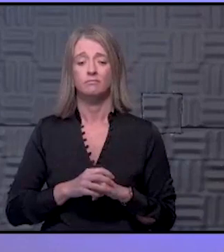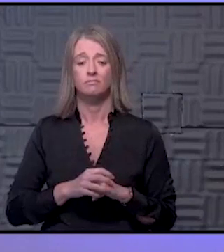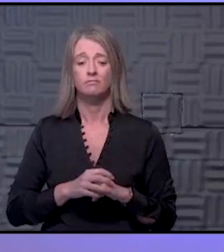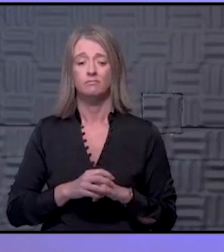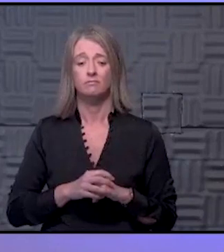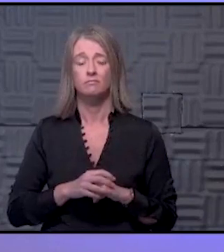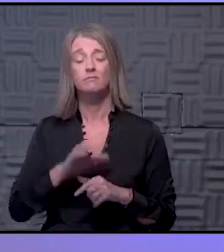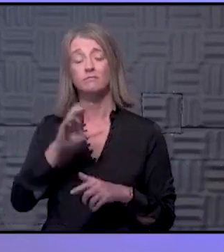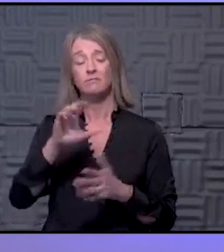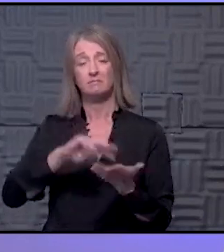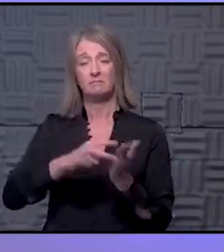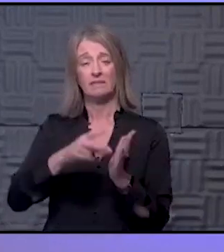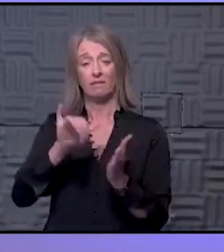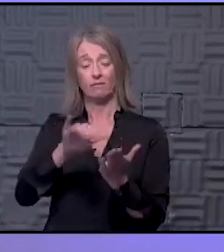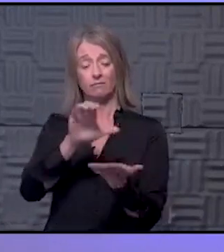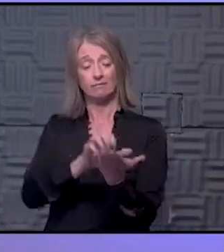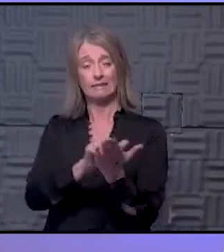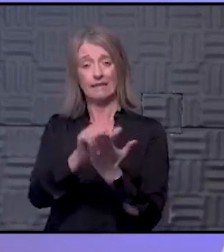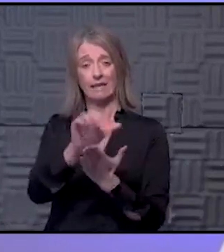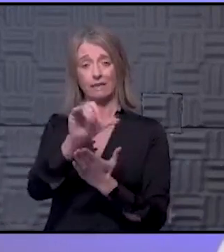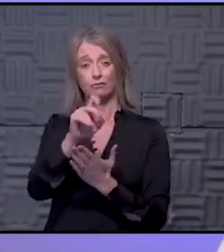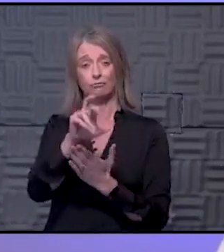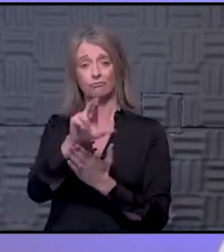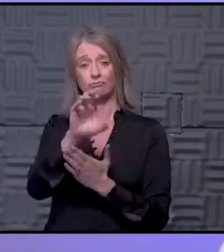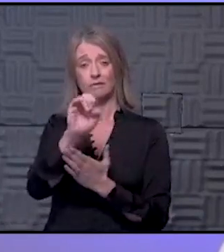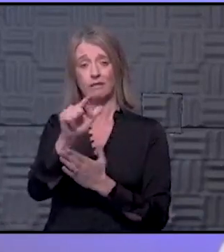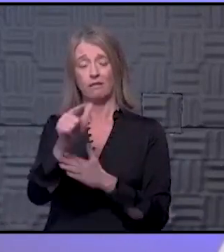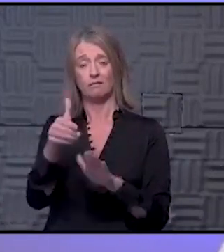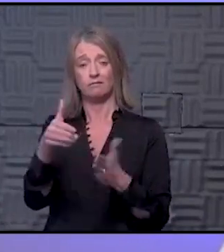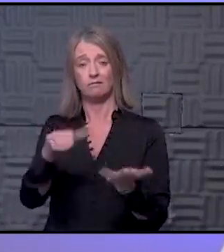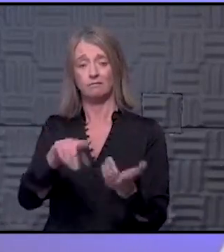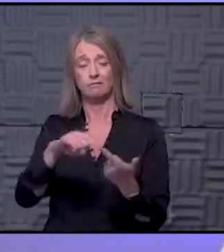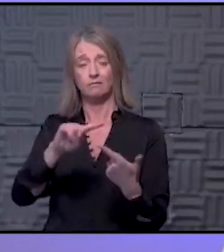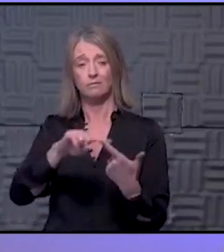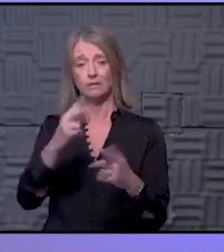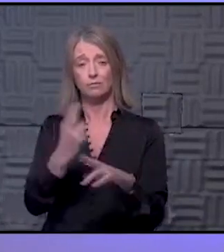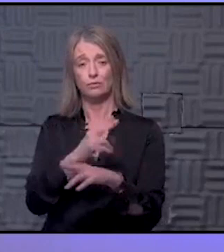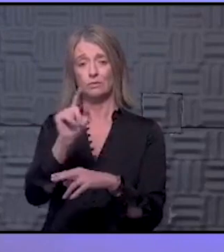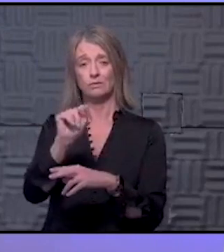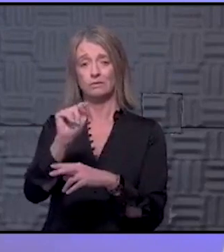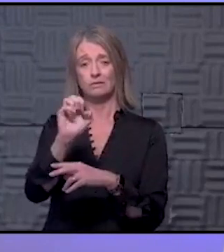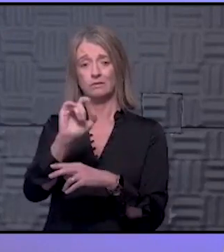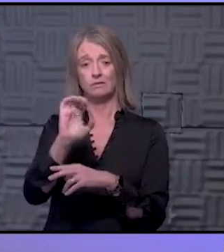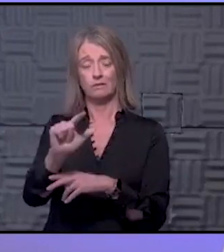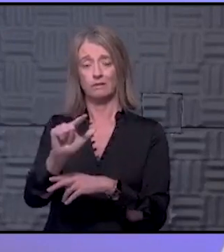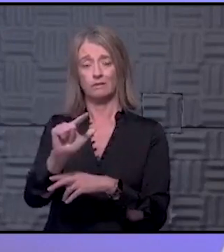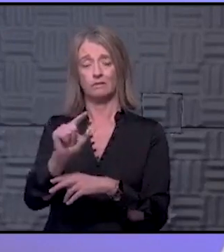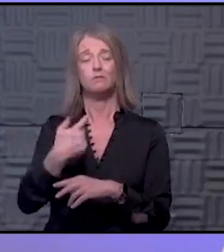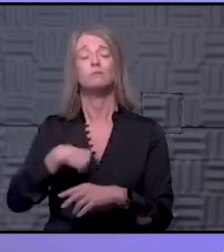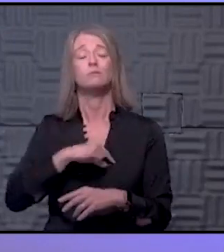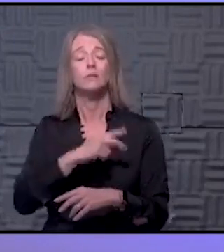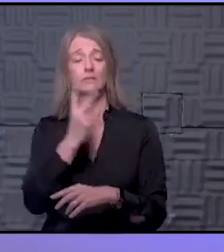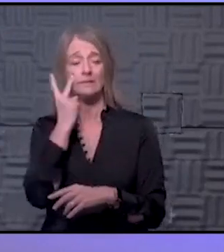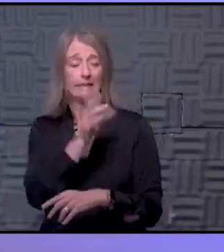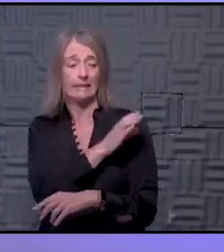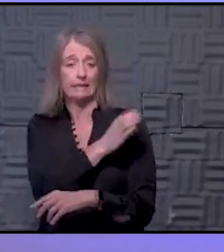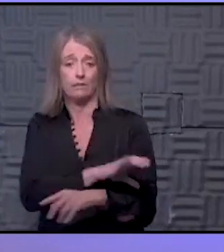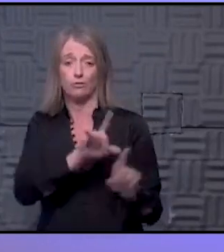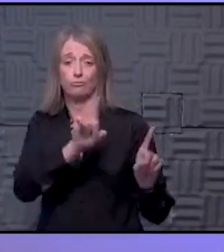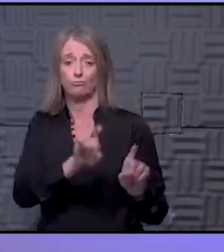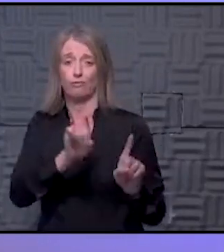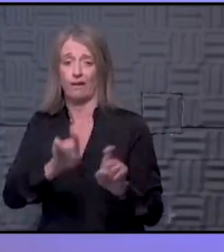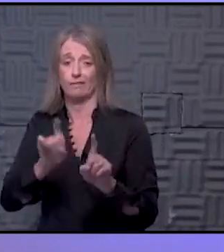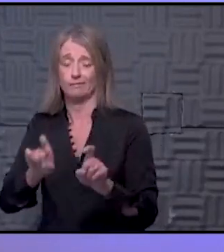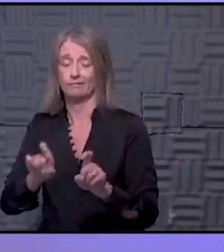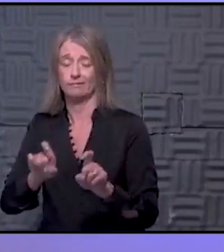death of these cancer cells. Now, that what we see as a mechanism of action in clinical trials. These patients